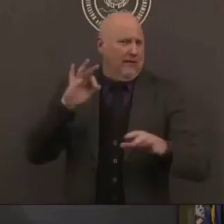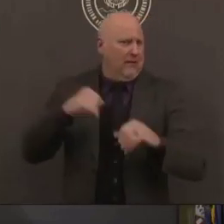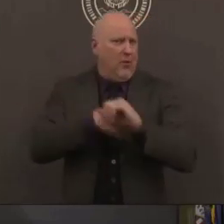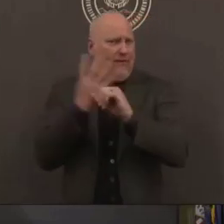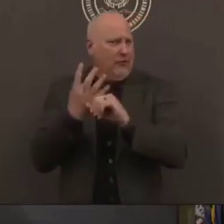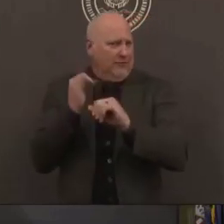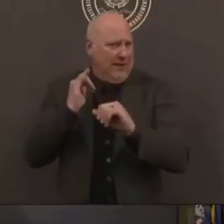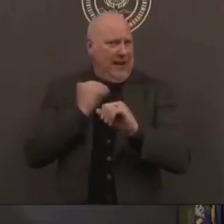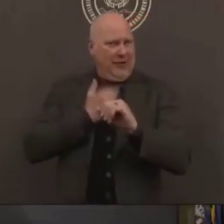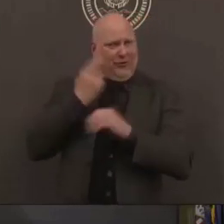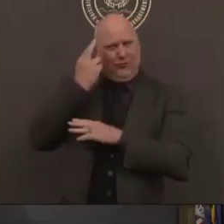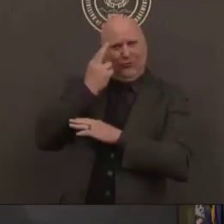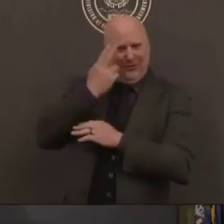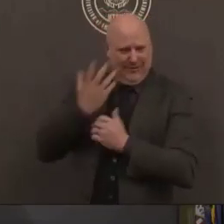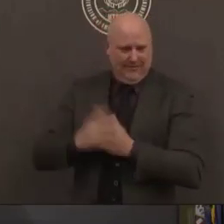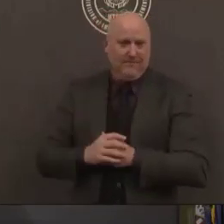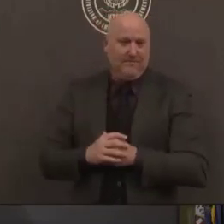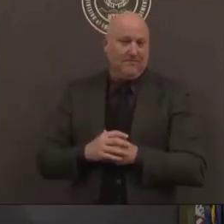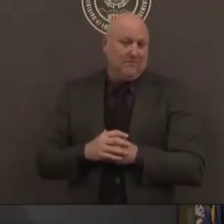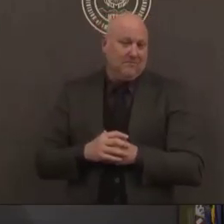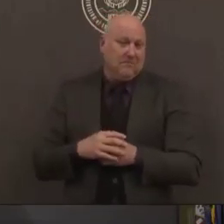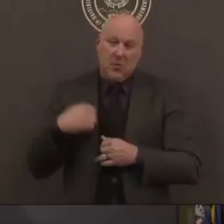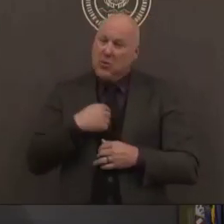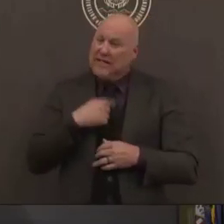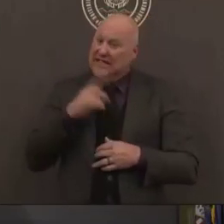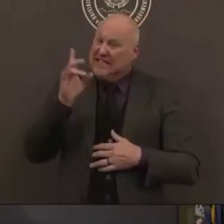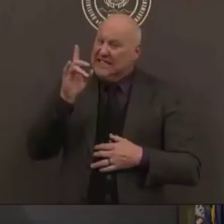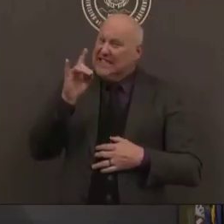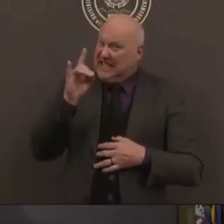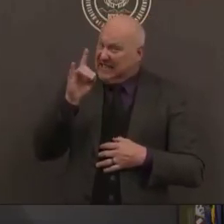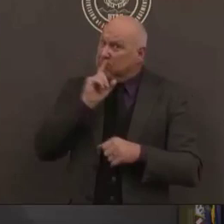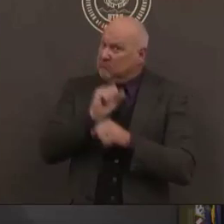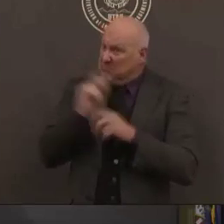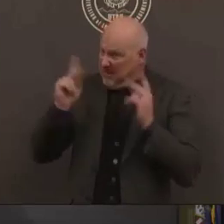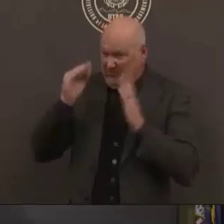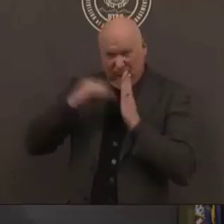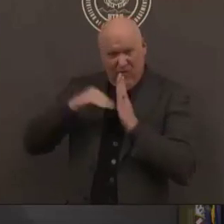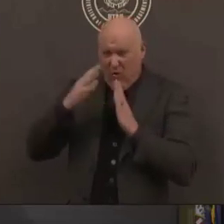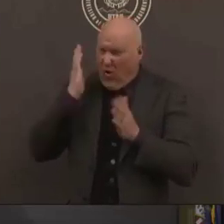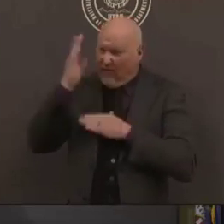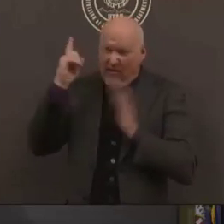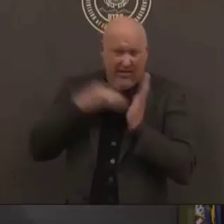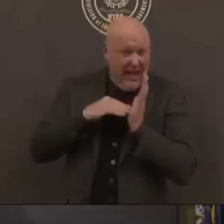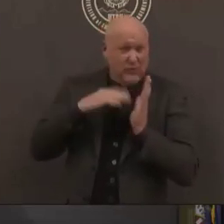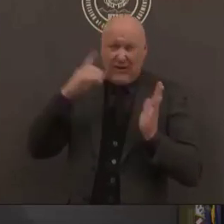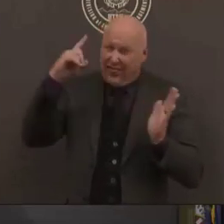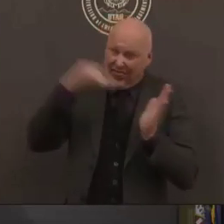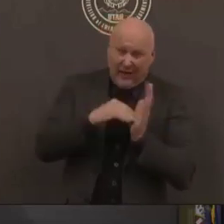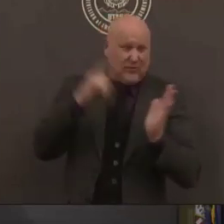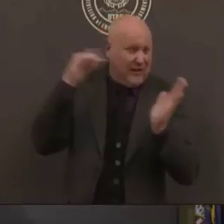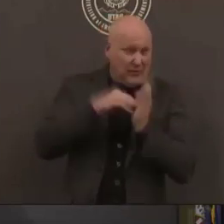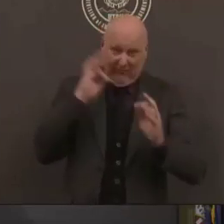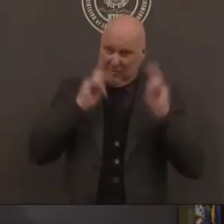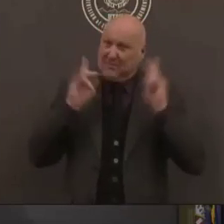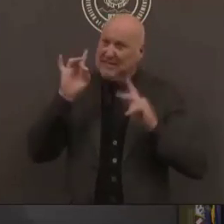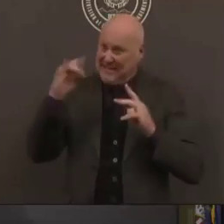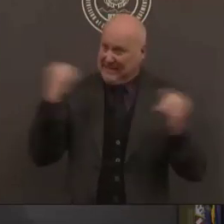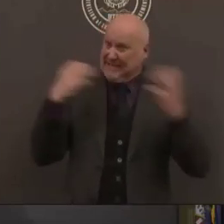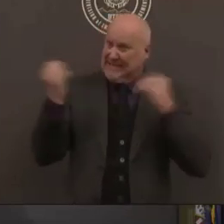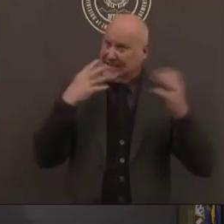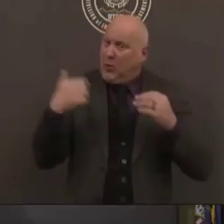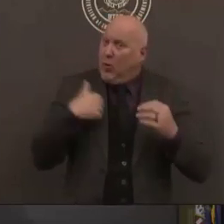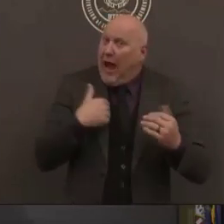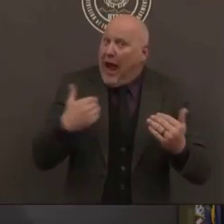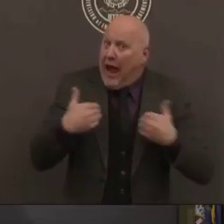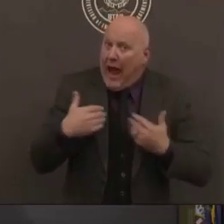that we received thousands of responses through the declaration form. And so we appreciate everybody who took time to fill that